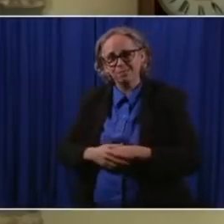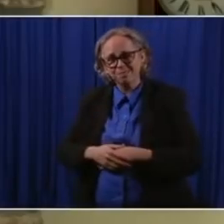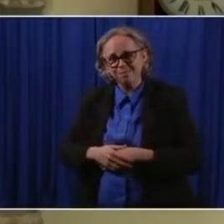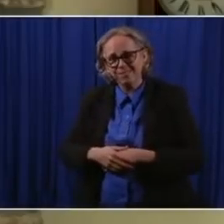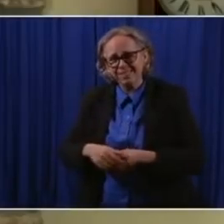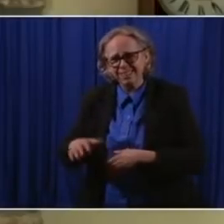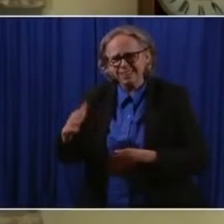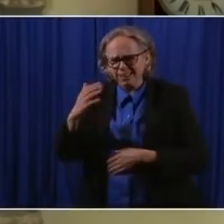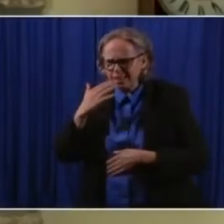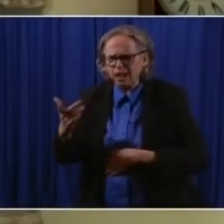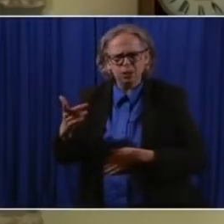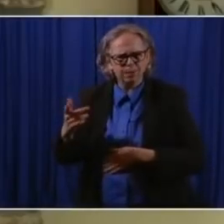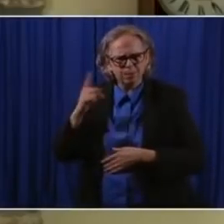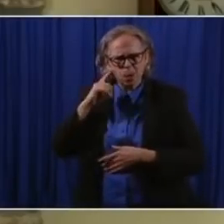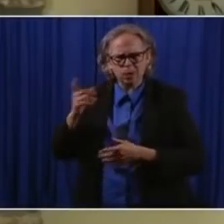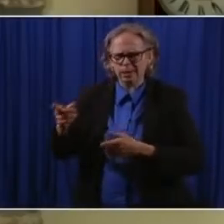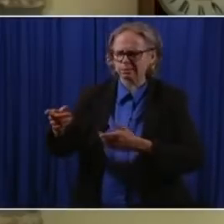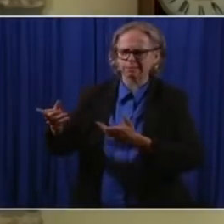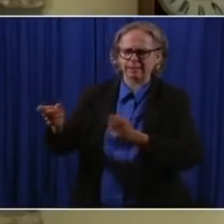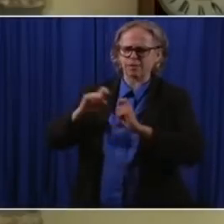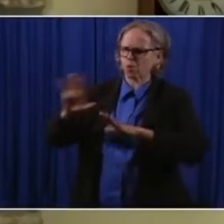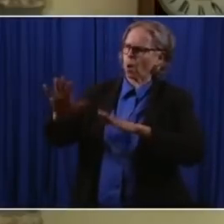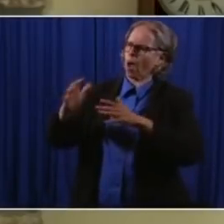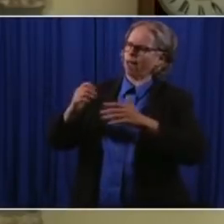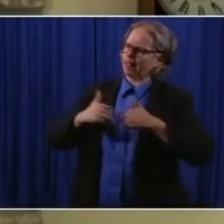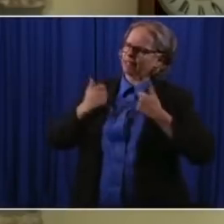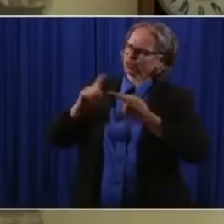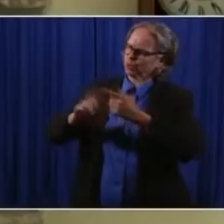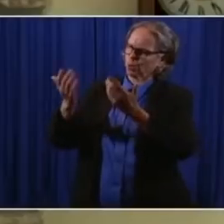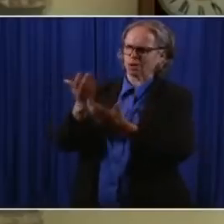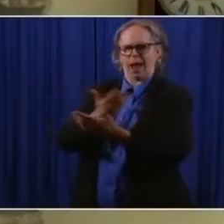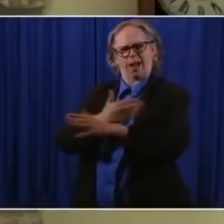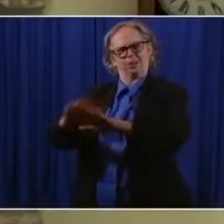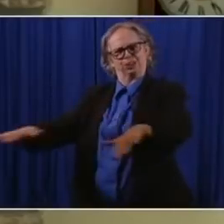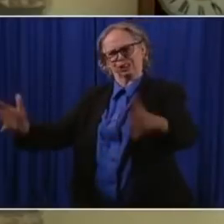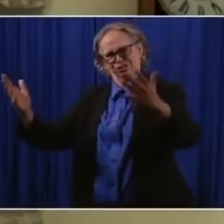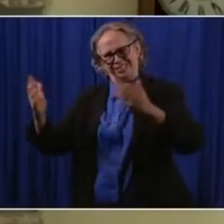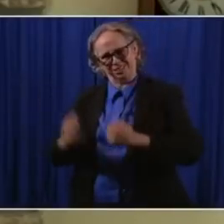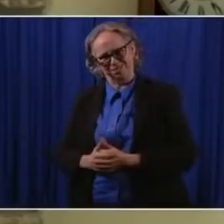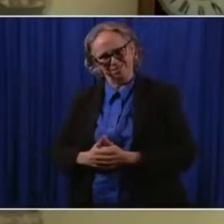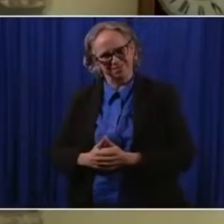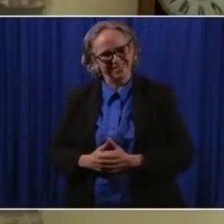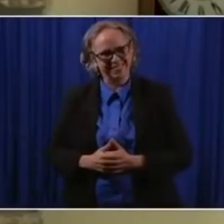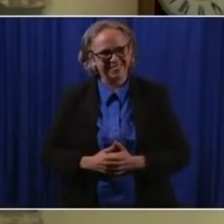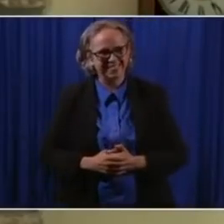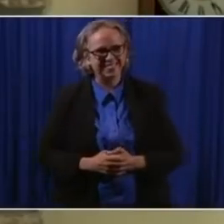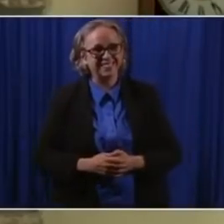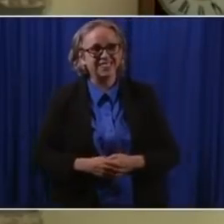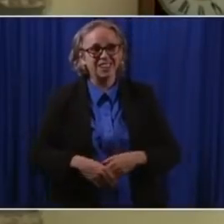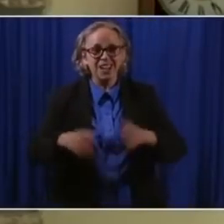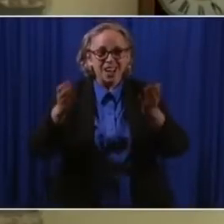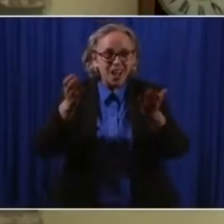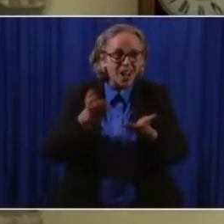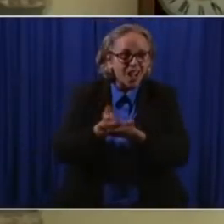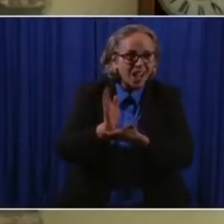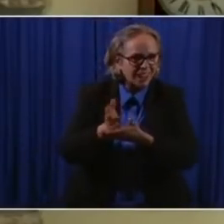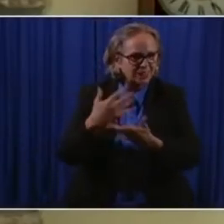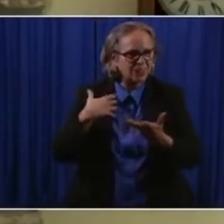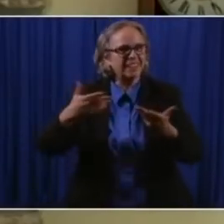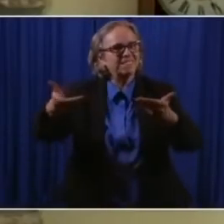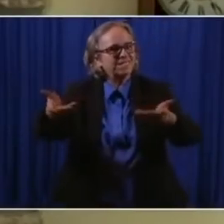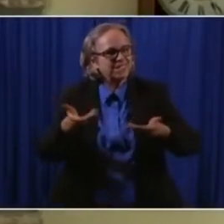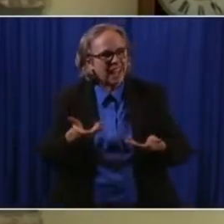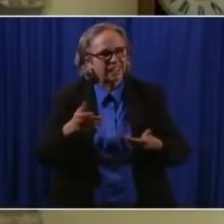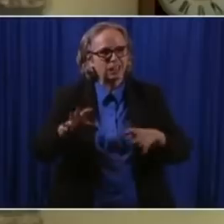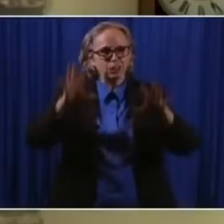dedicating your life to young people. Thank you. Thanks, Doctor. I've also invited a superintendent to join us today who